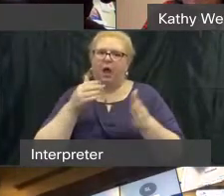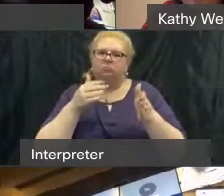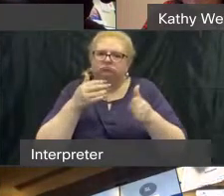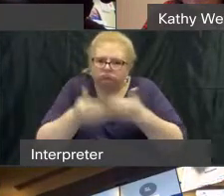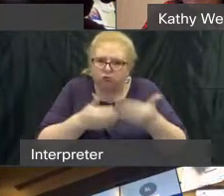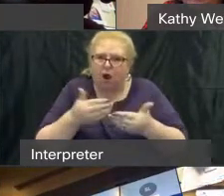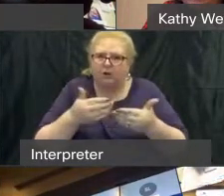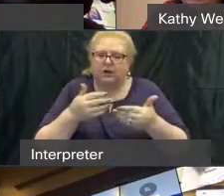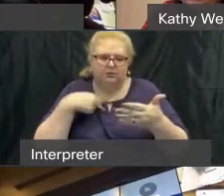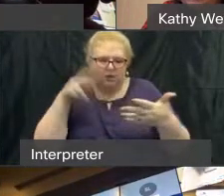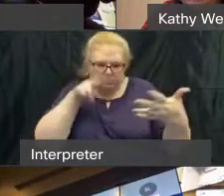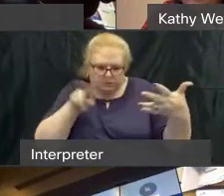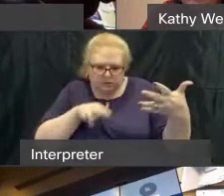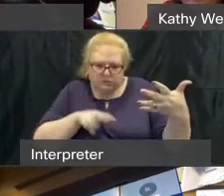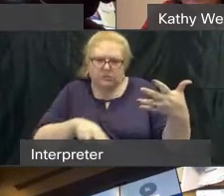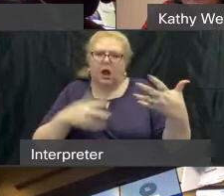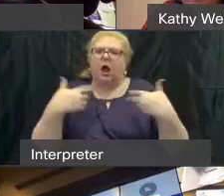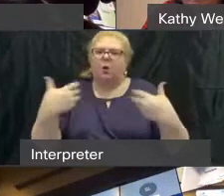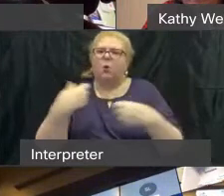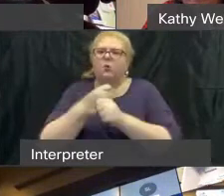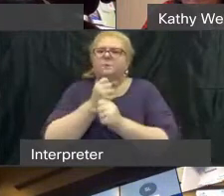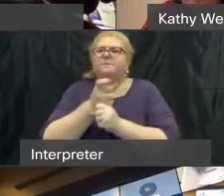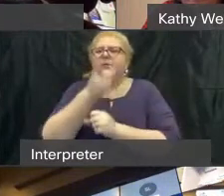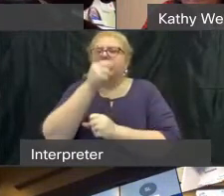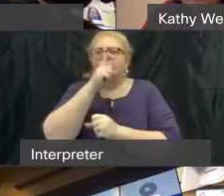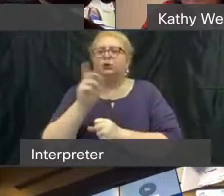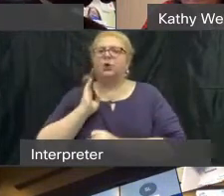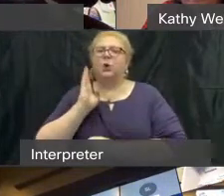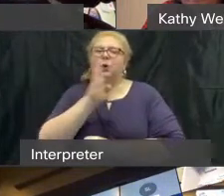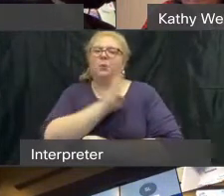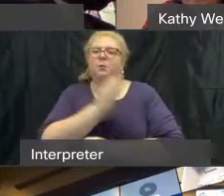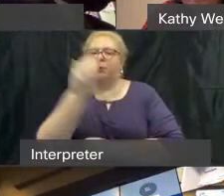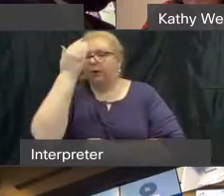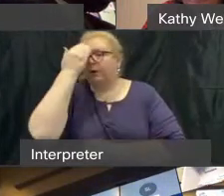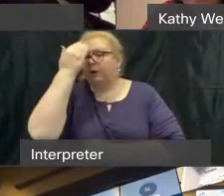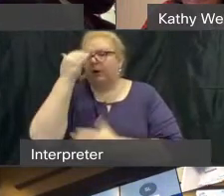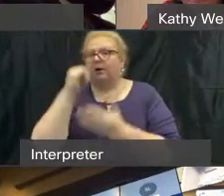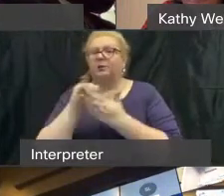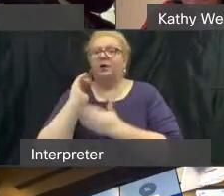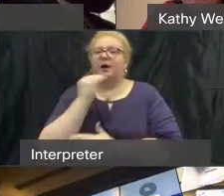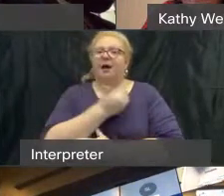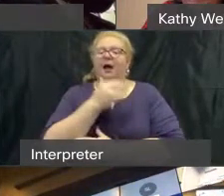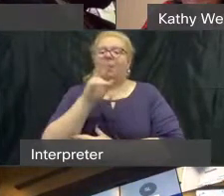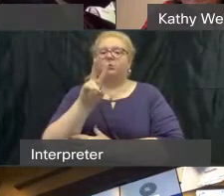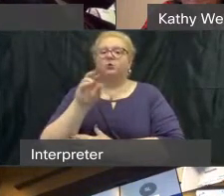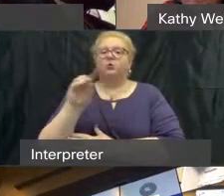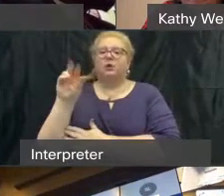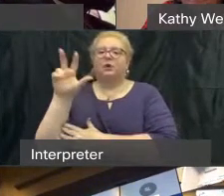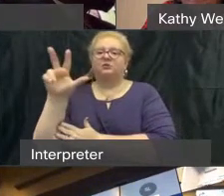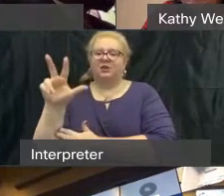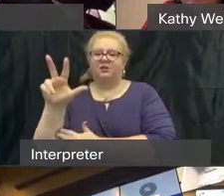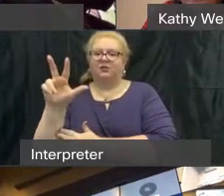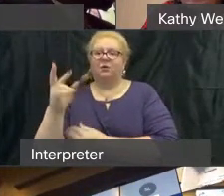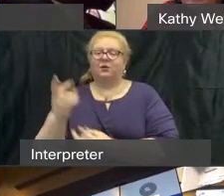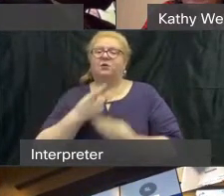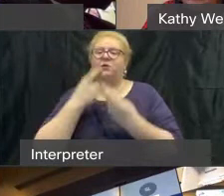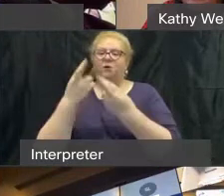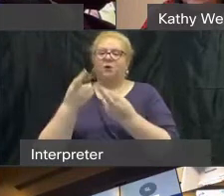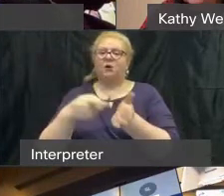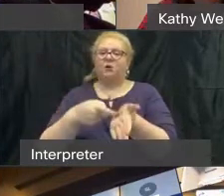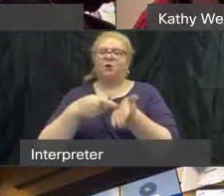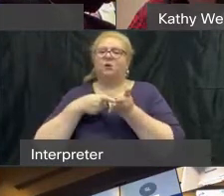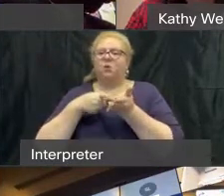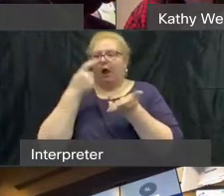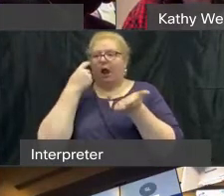the board aware that as I was made aware of our 2003 resolution requiring notification when tax